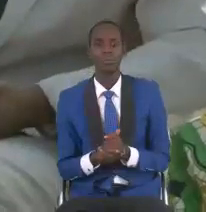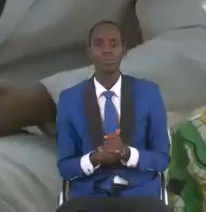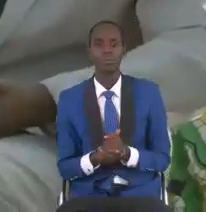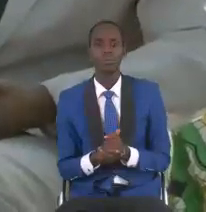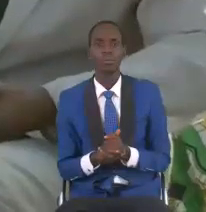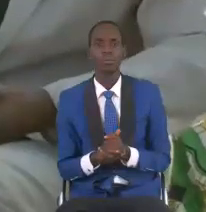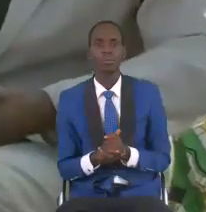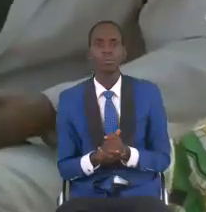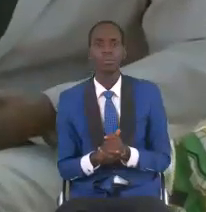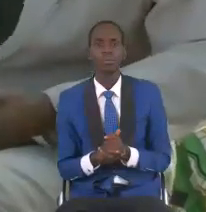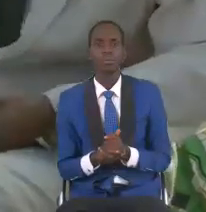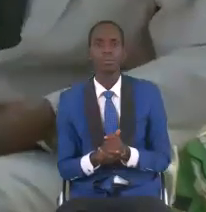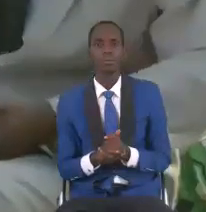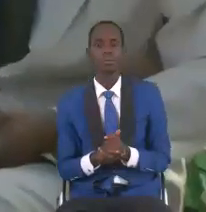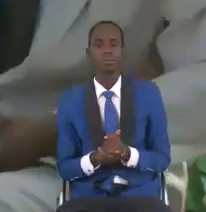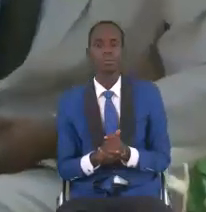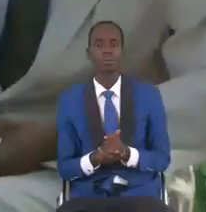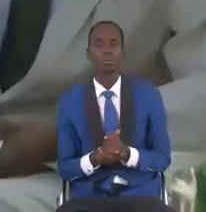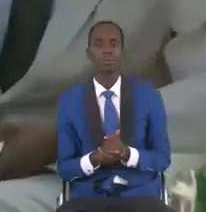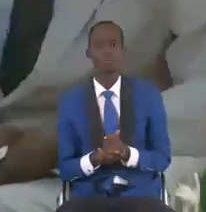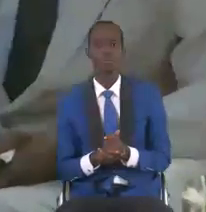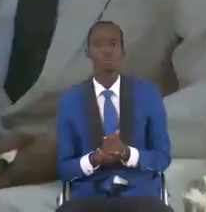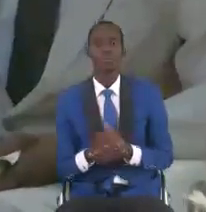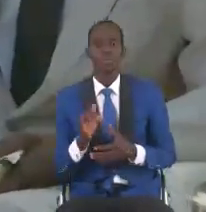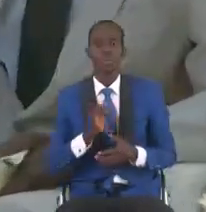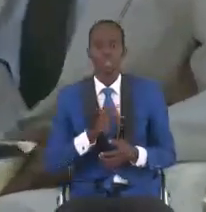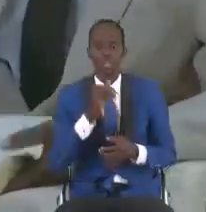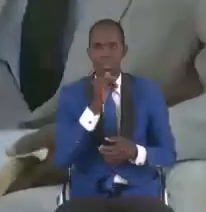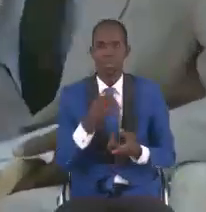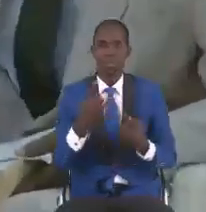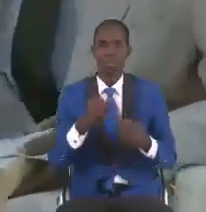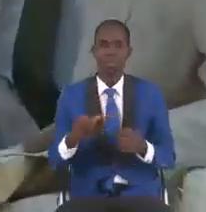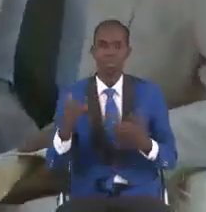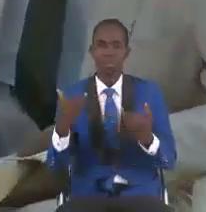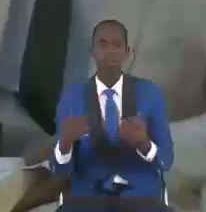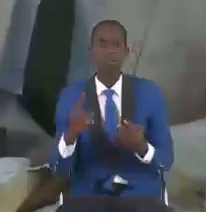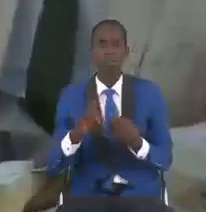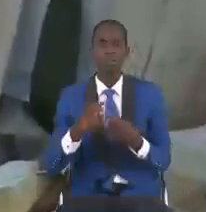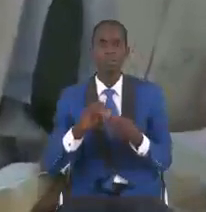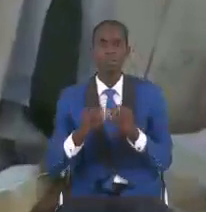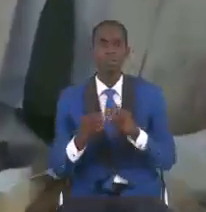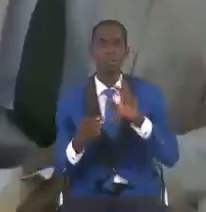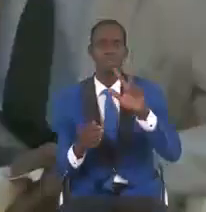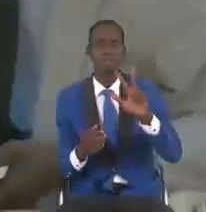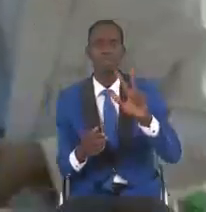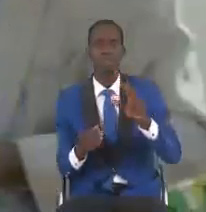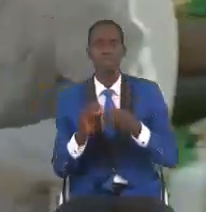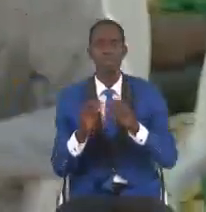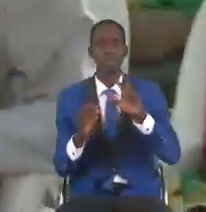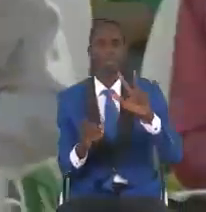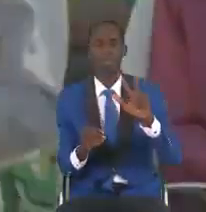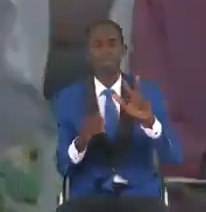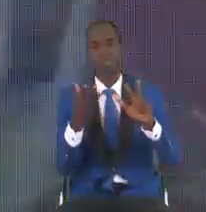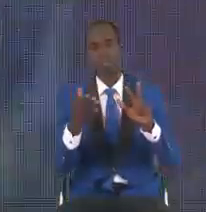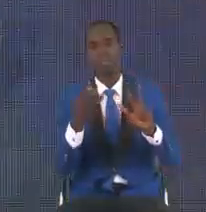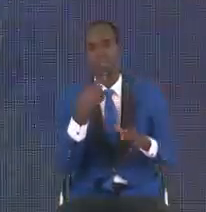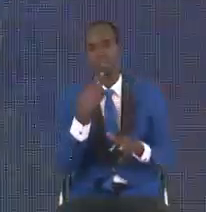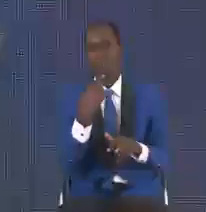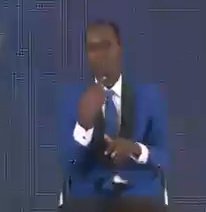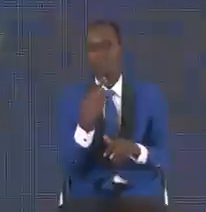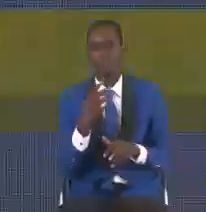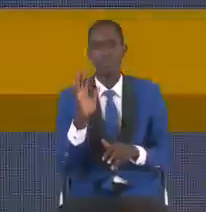water of life. I'm coming now to number three. Number three there says, your